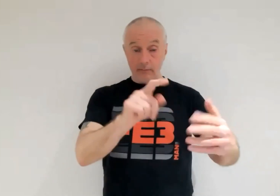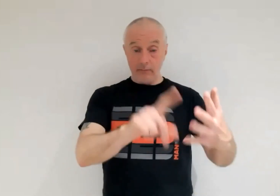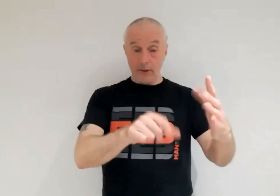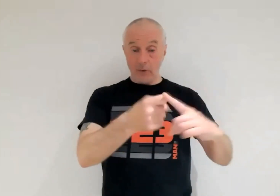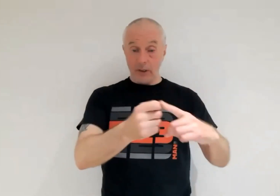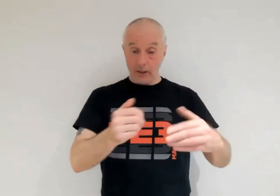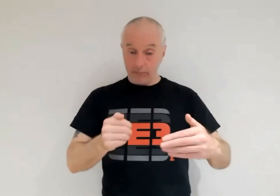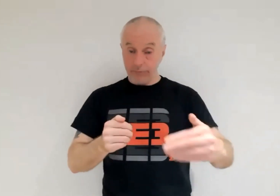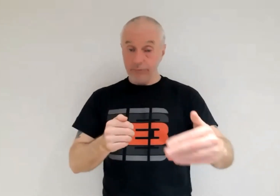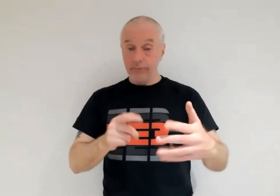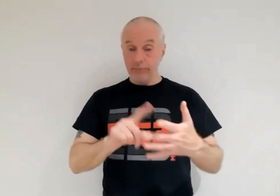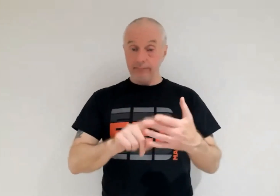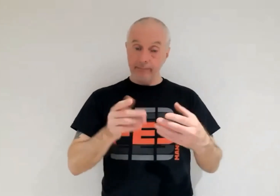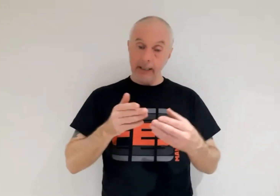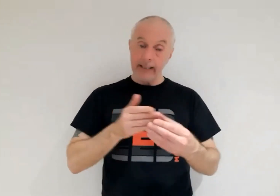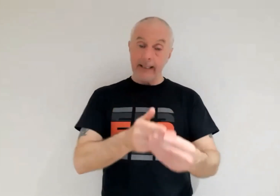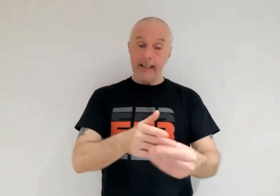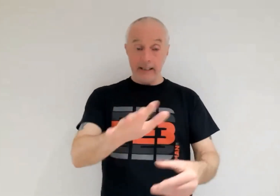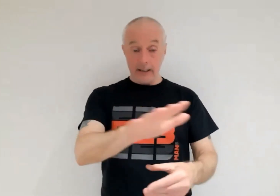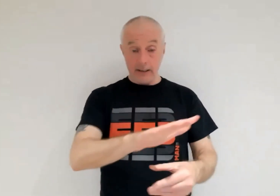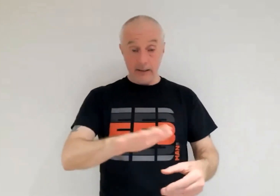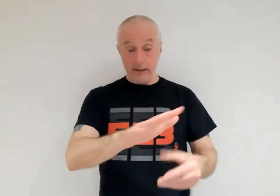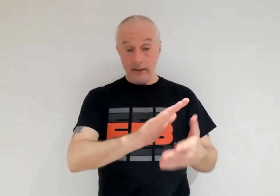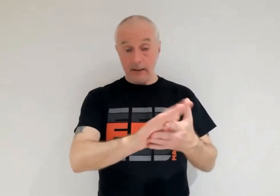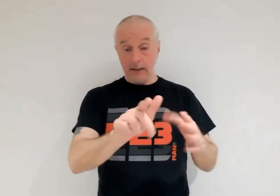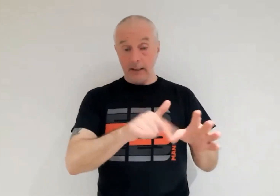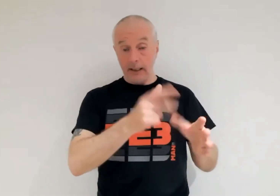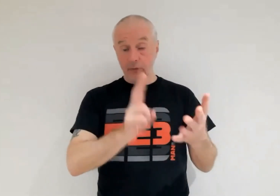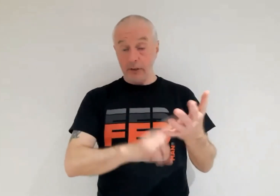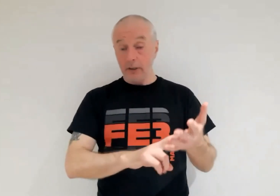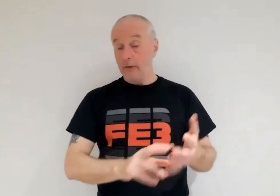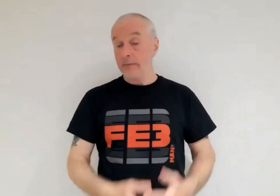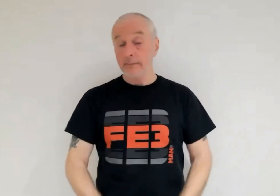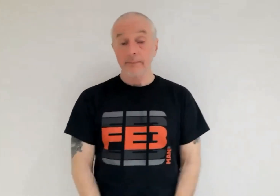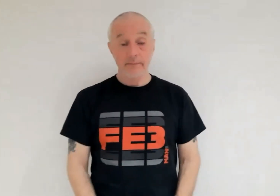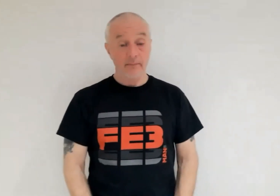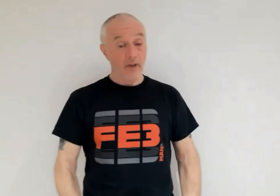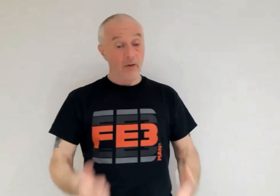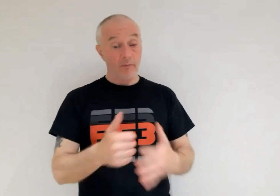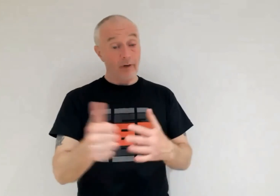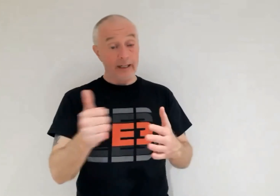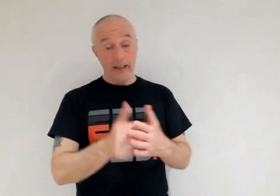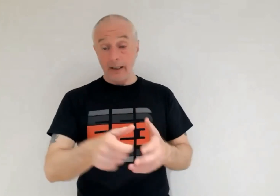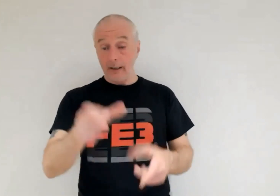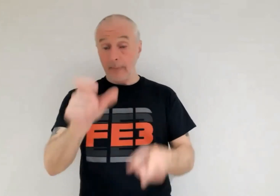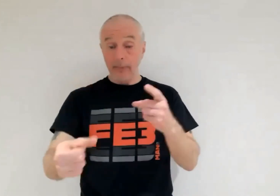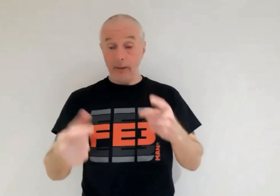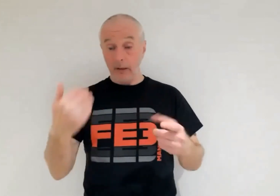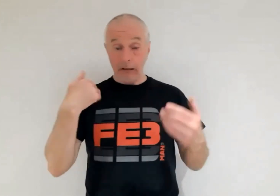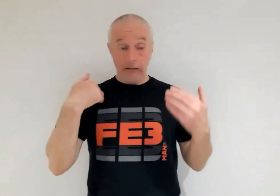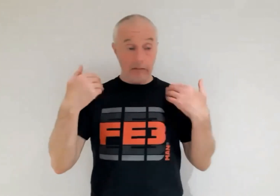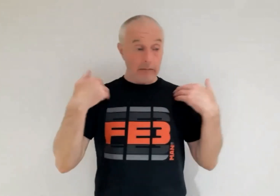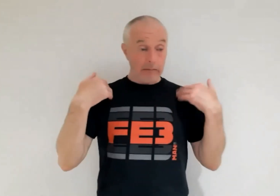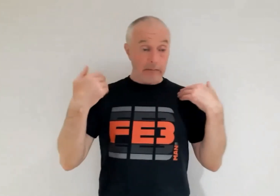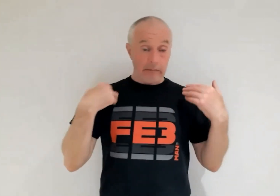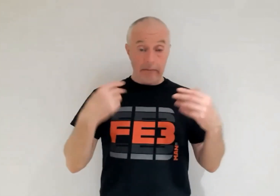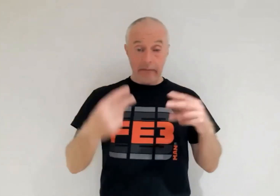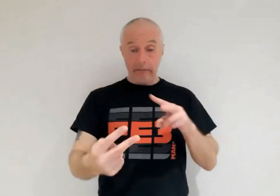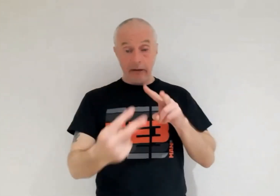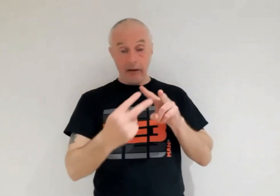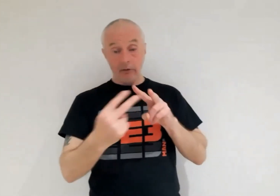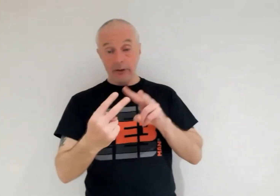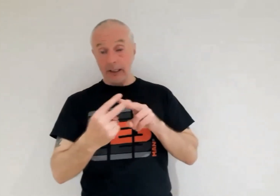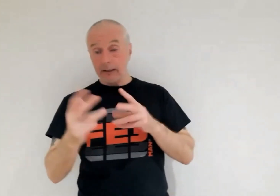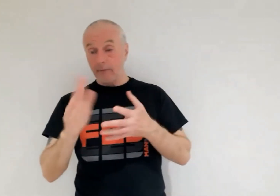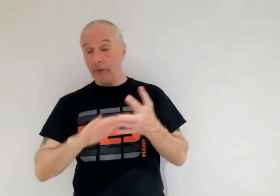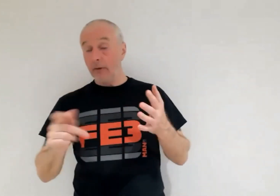on hydrogen. So we, for example, get contacted on a very regular occasion from overseas organisations who want